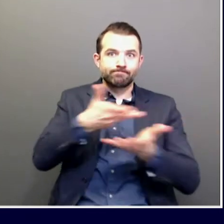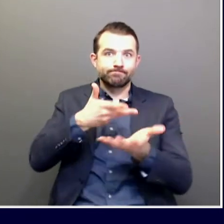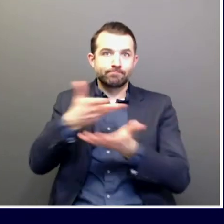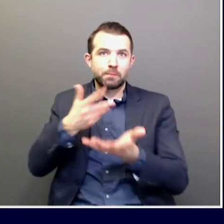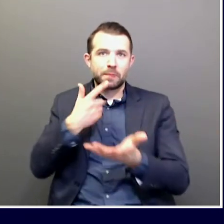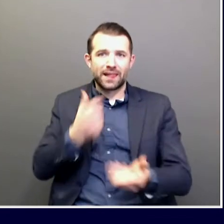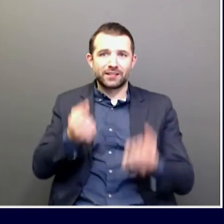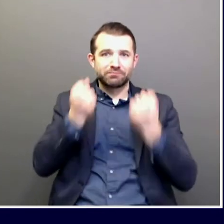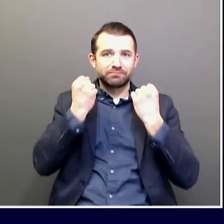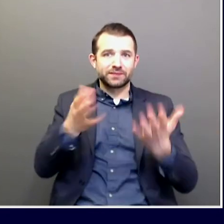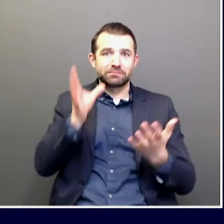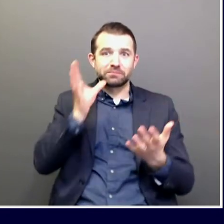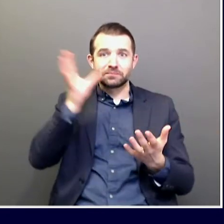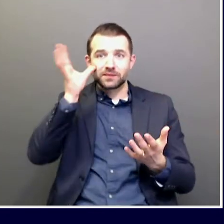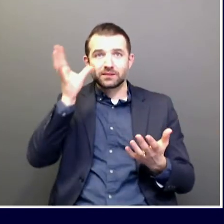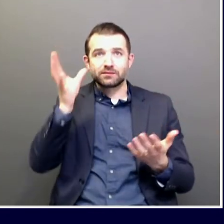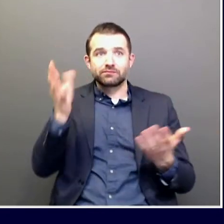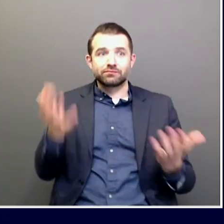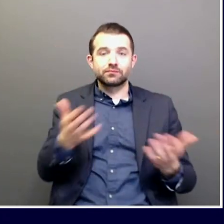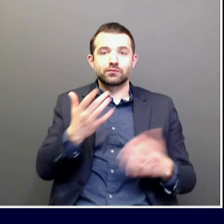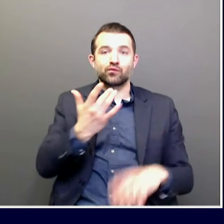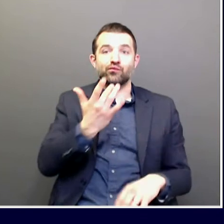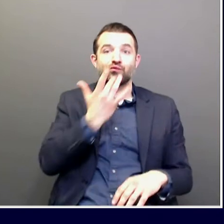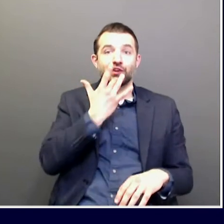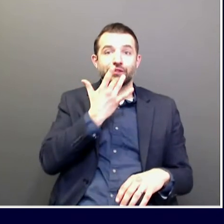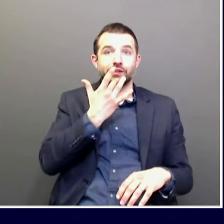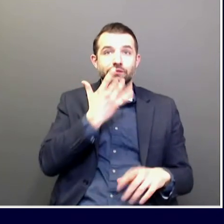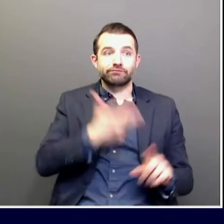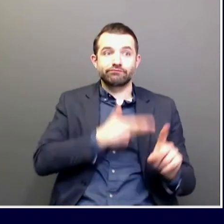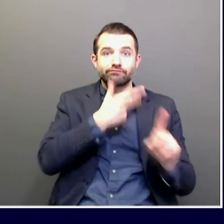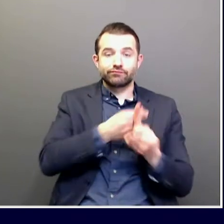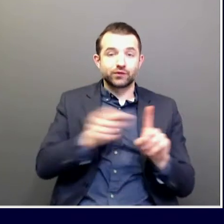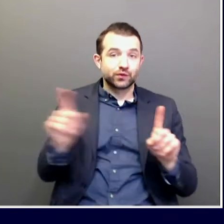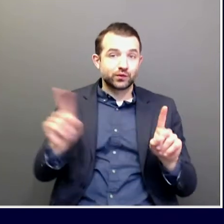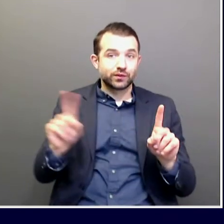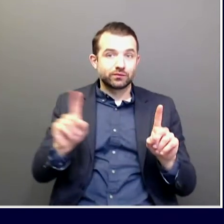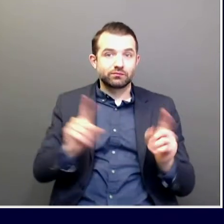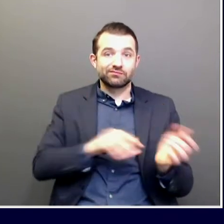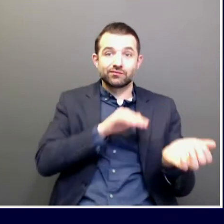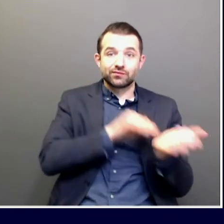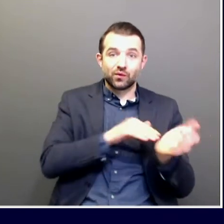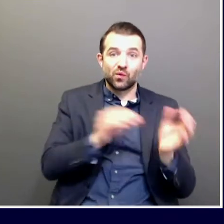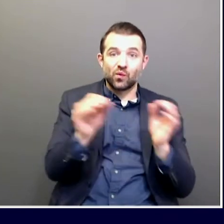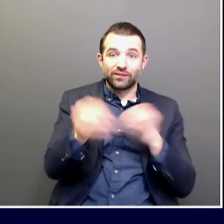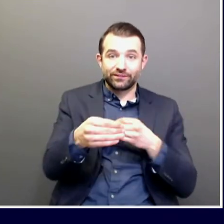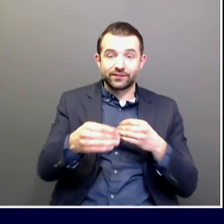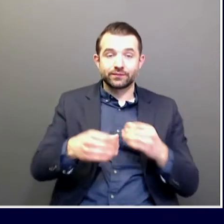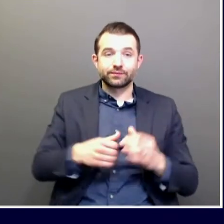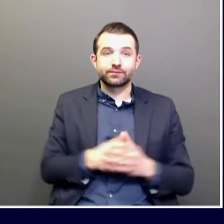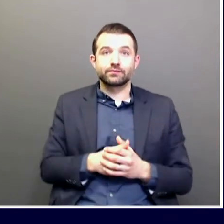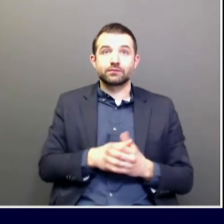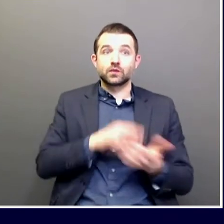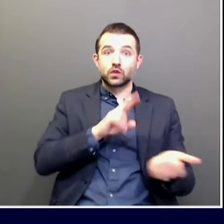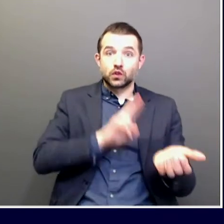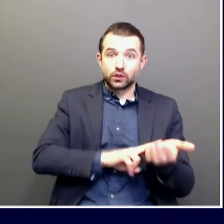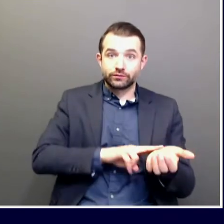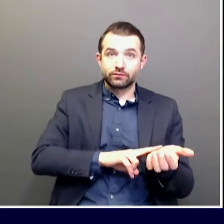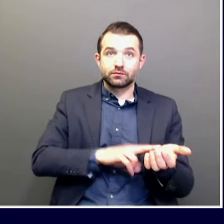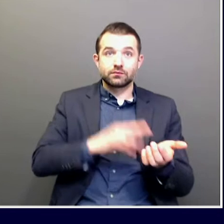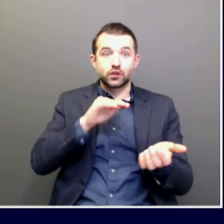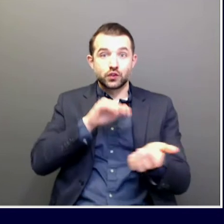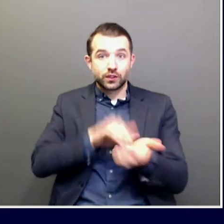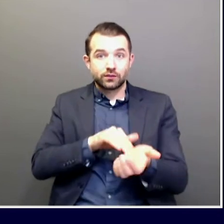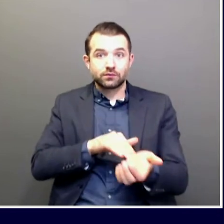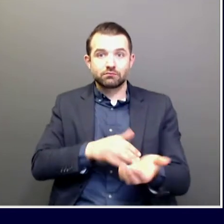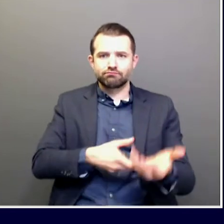But early on, there will be a lot of parents who will be eager to get their kid vaccinated and not be able to find an appointment. So our team